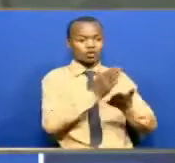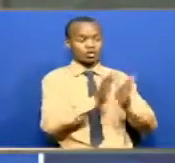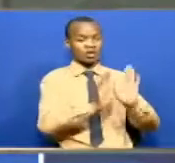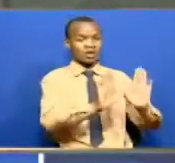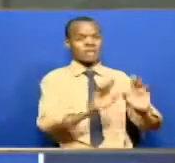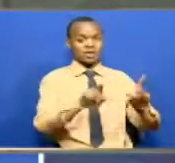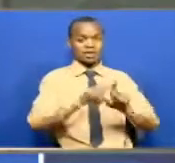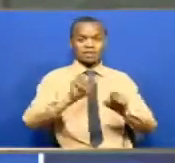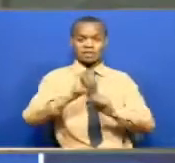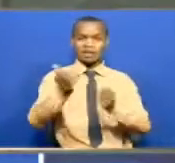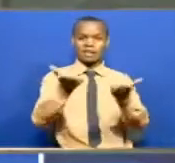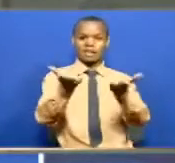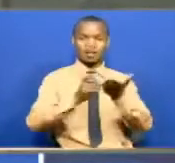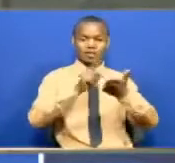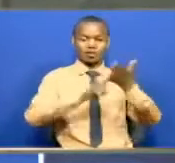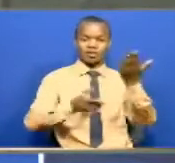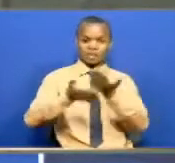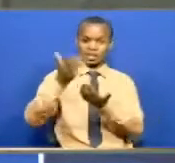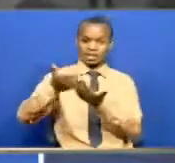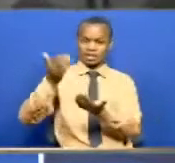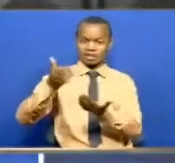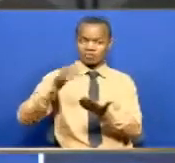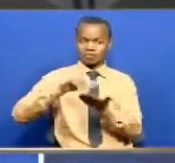others require specialized care.